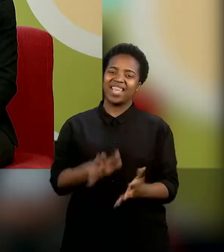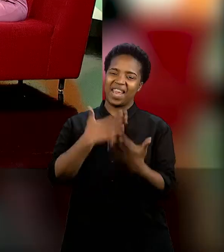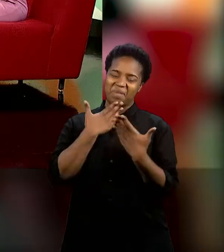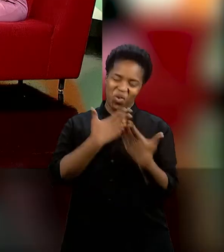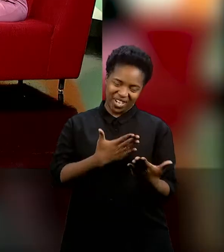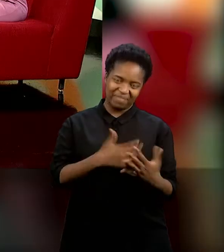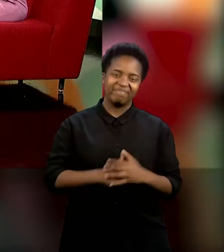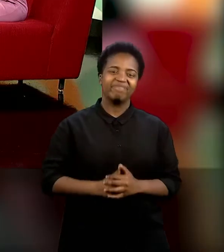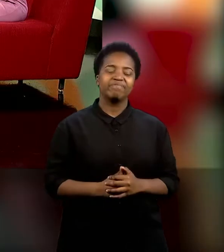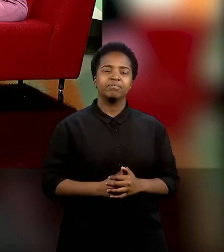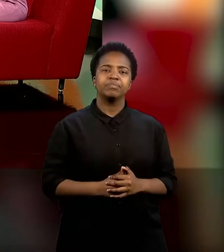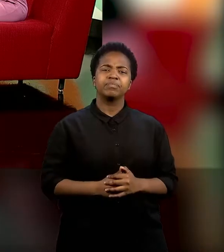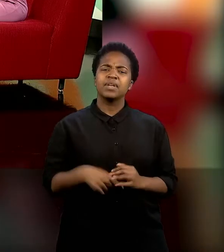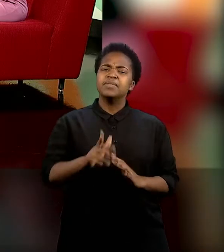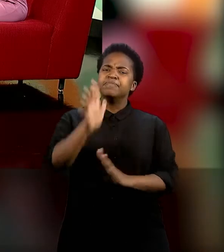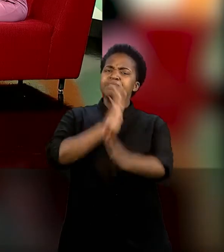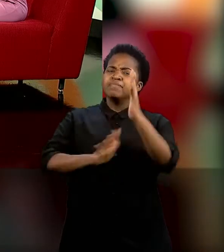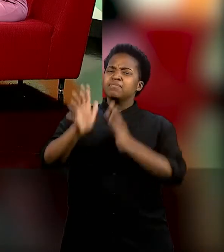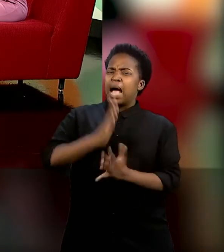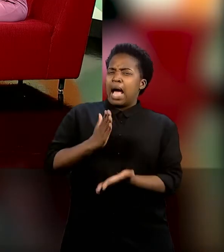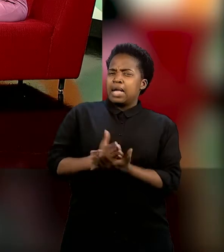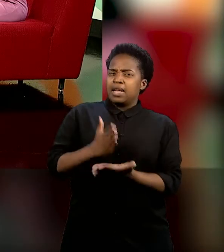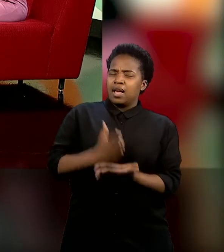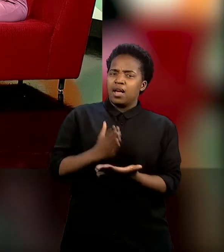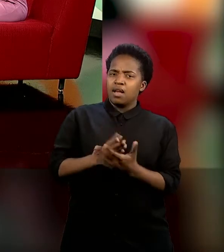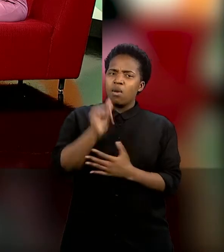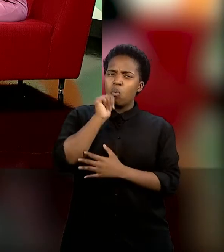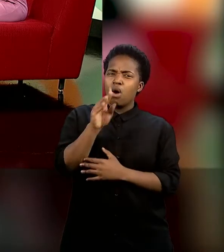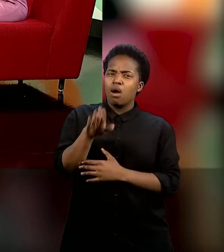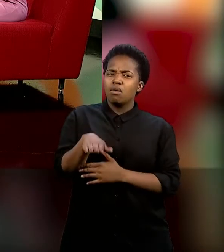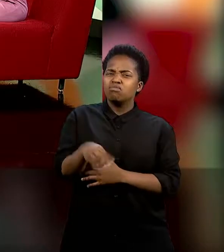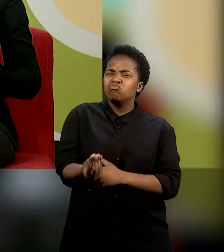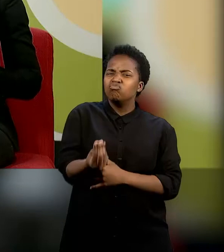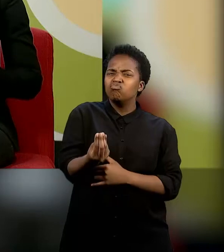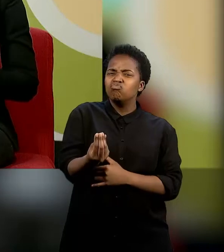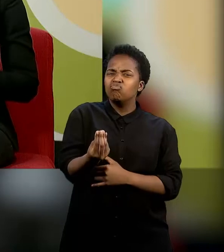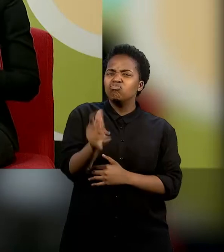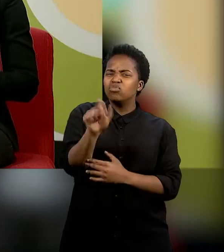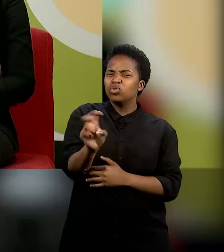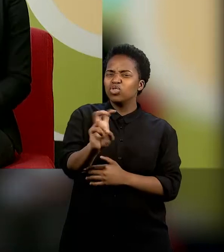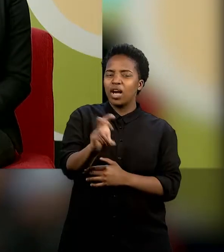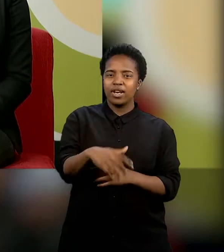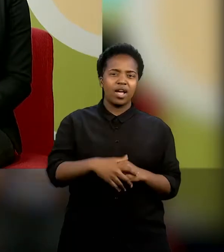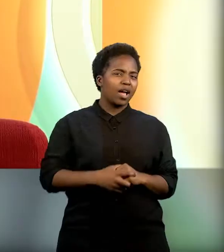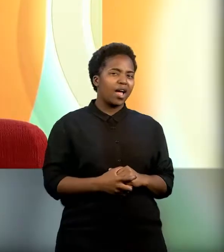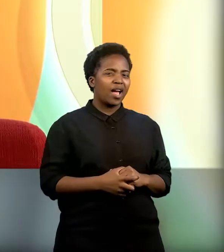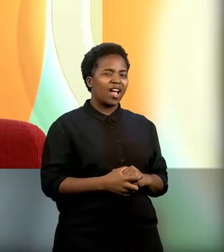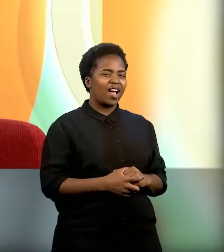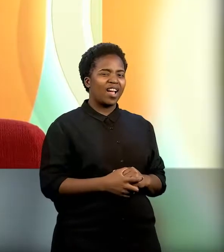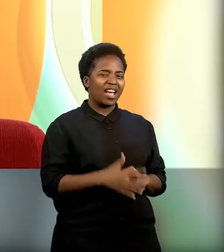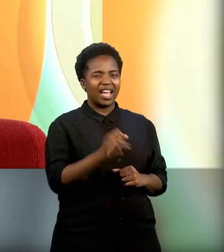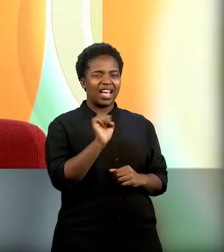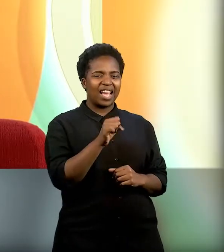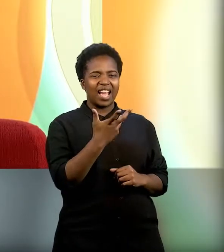Re amohela TalkAbility mme. Ka leboga. Ka go re qoqele hantle kagiso yena hana hola a le monyane ne le ngwana jwang.